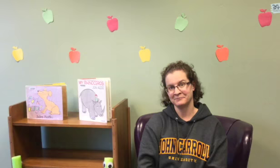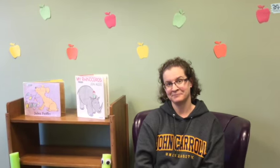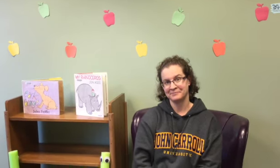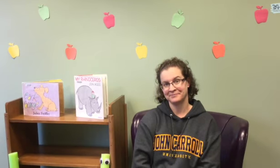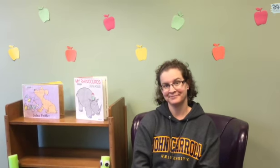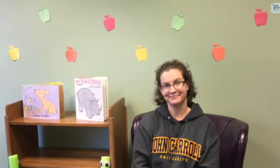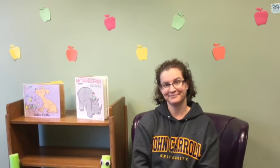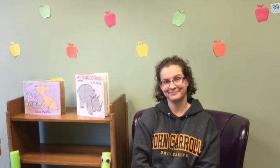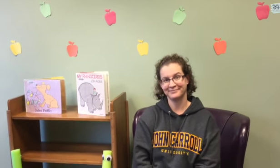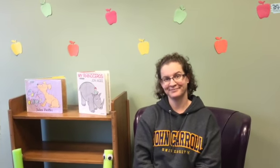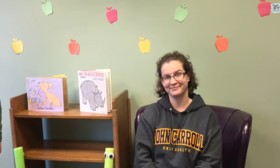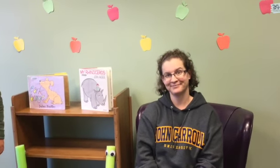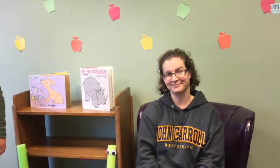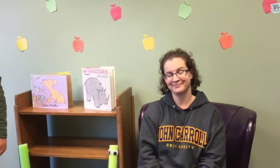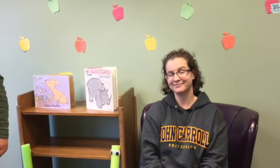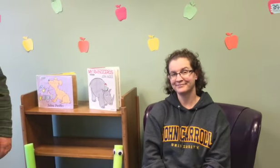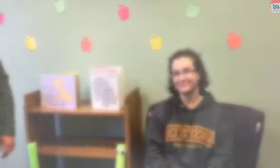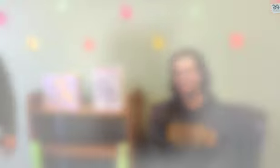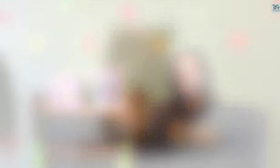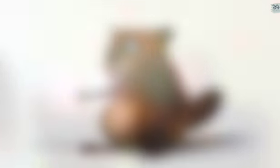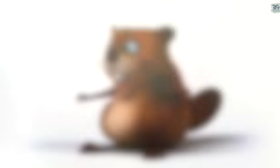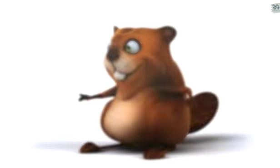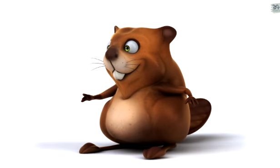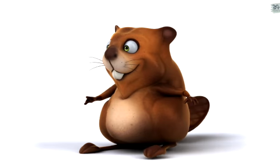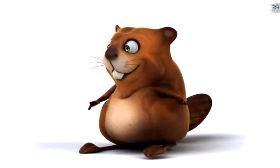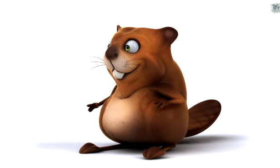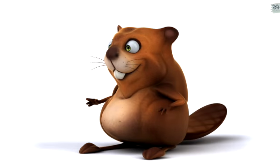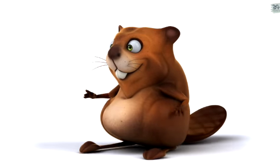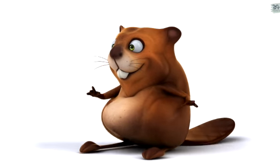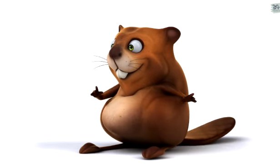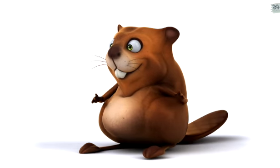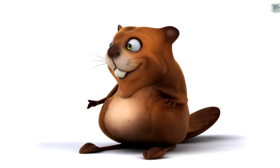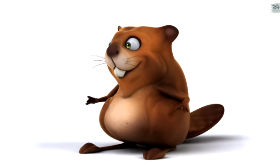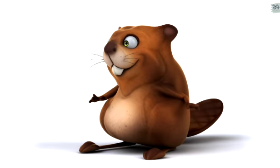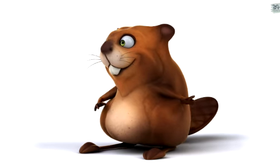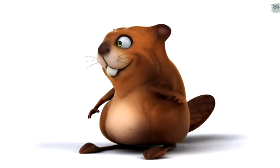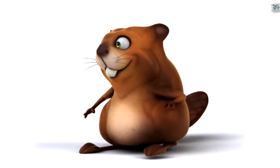All right, ladies, we'll be back after this message.